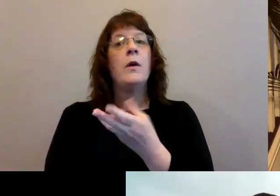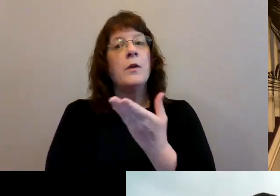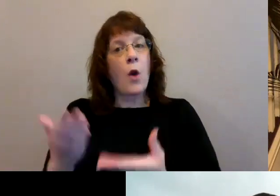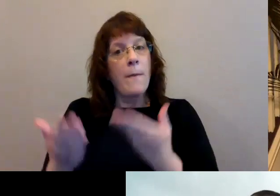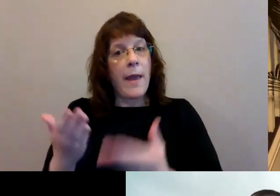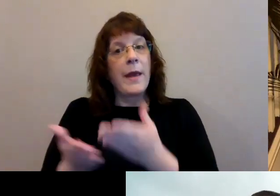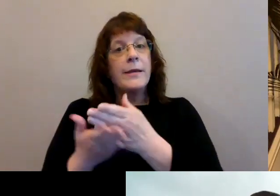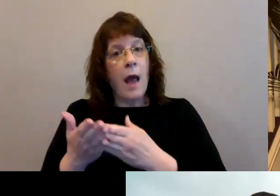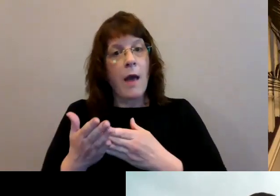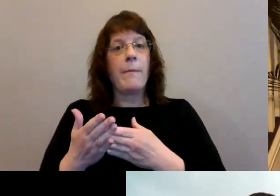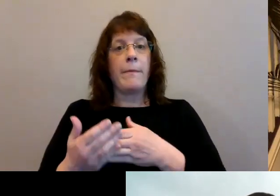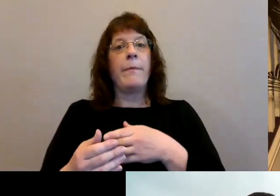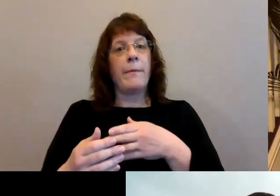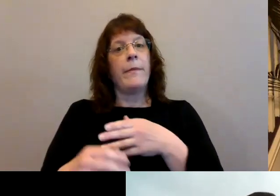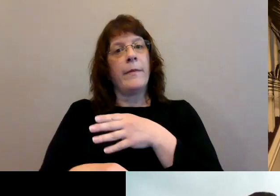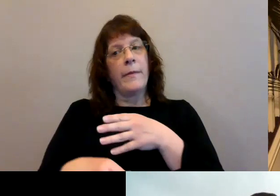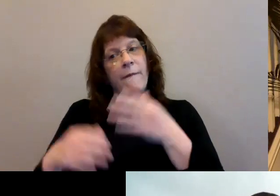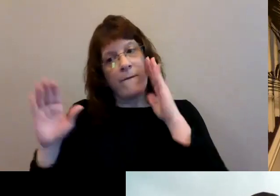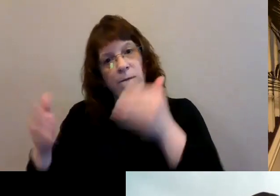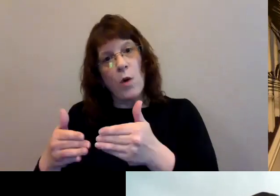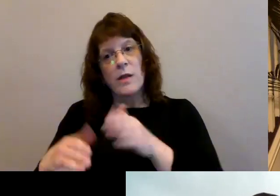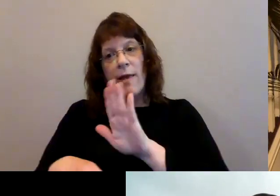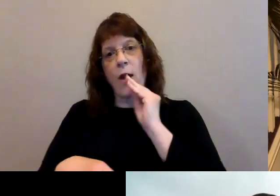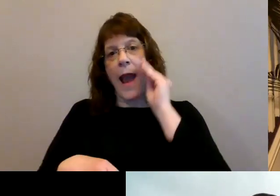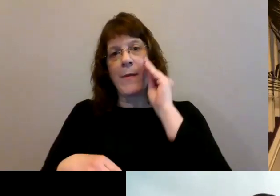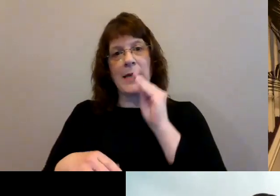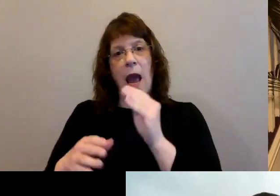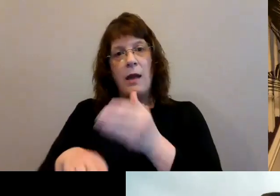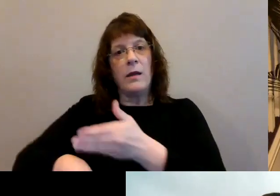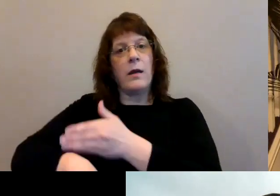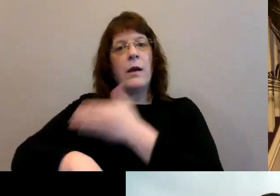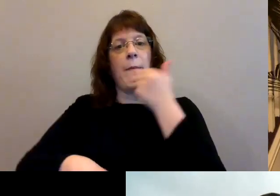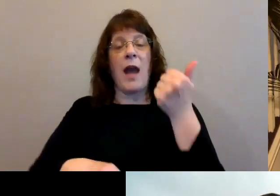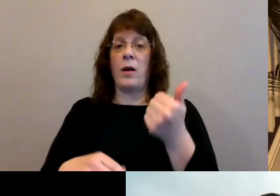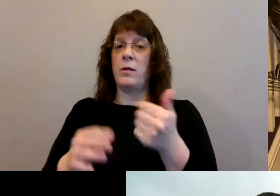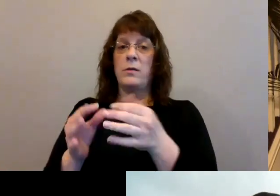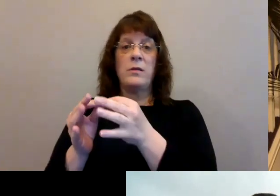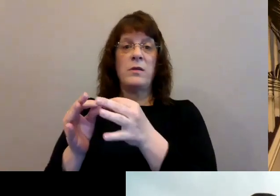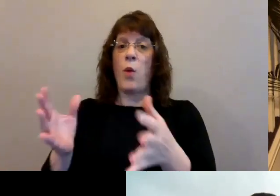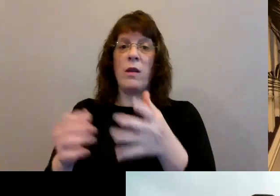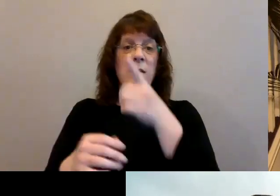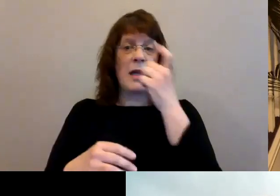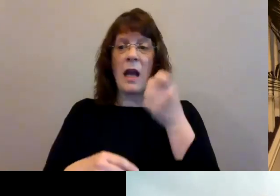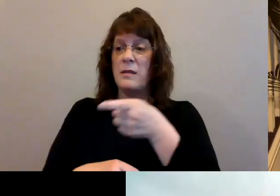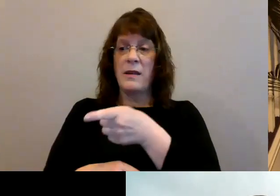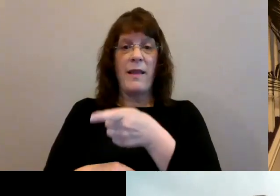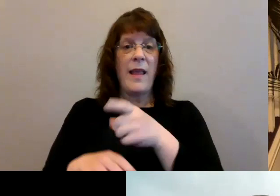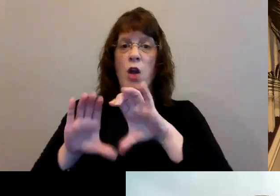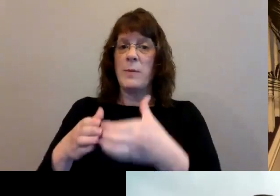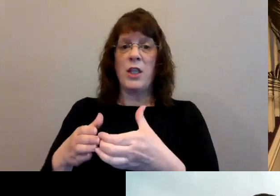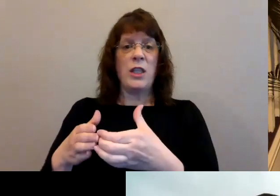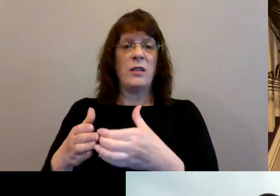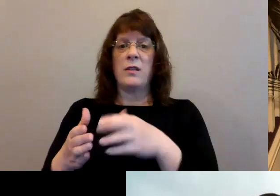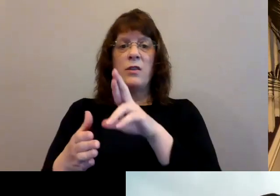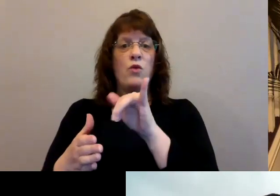to make their habitat better is useless because they are just rare species. And other species we